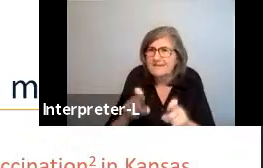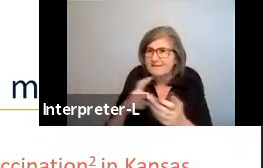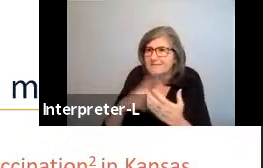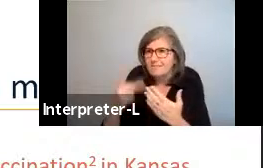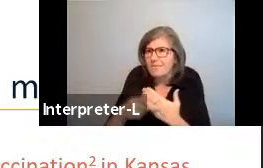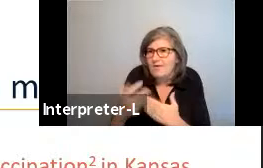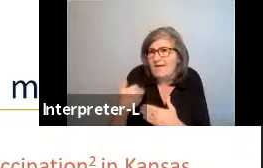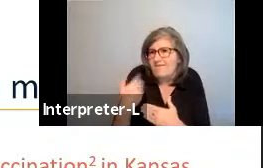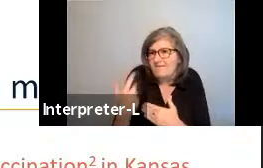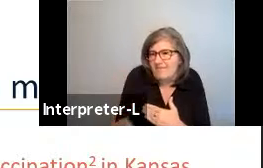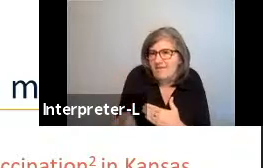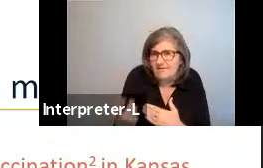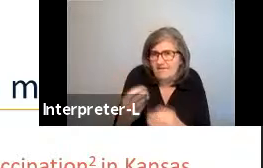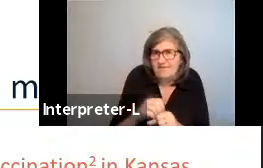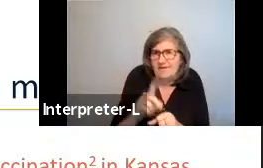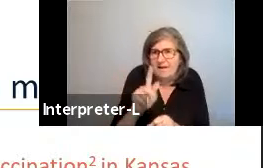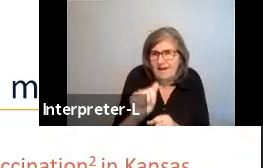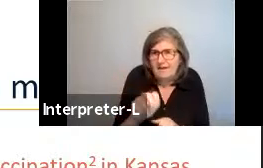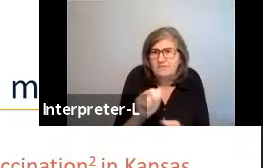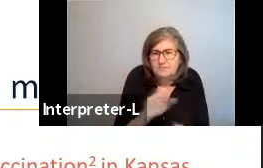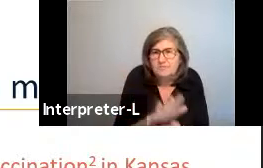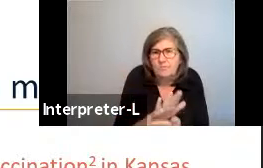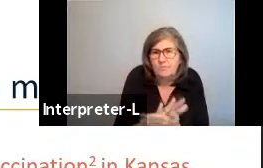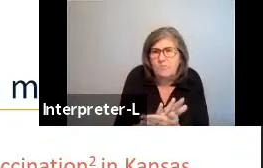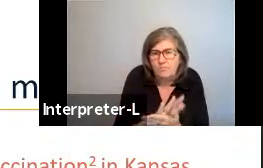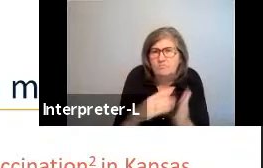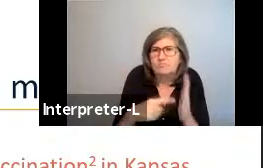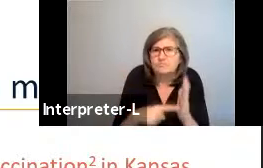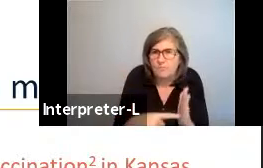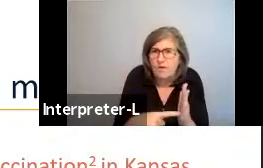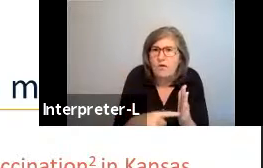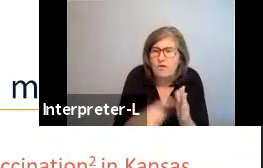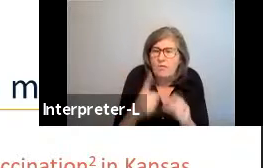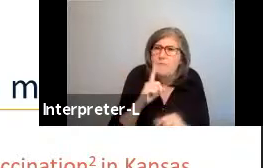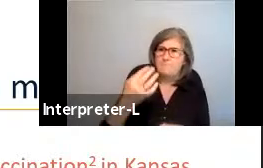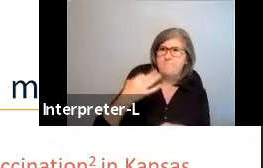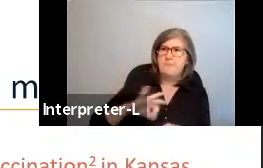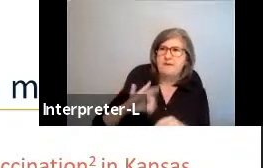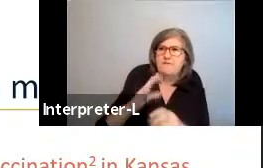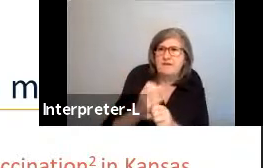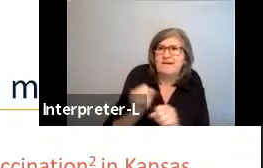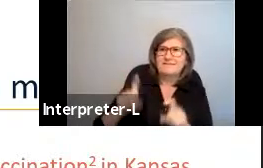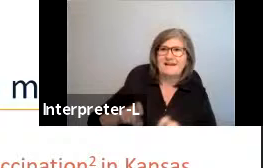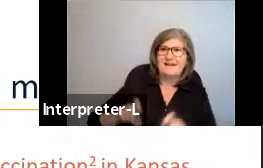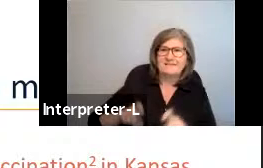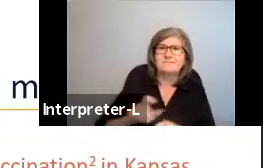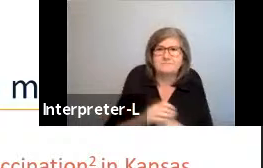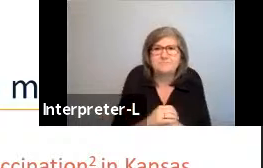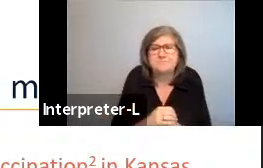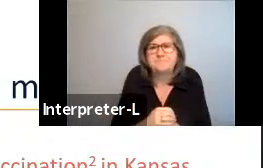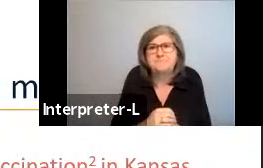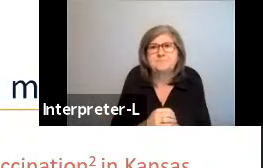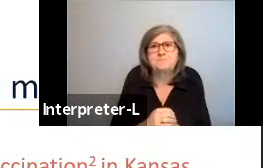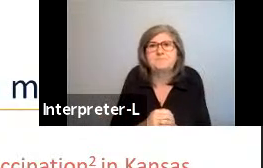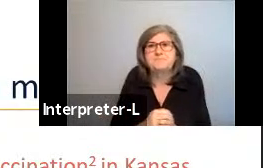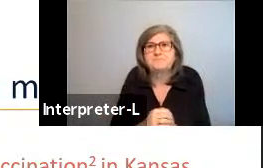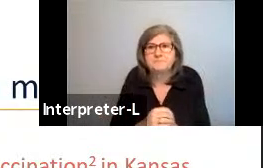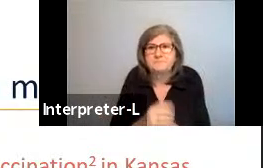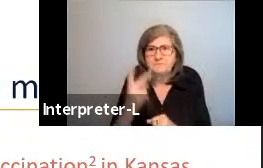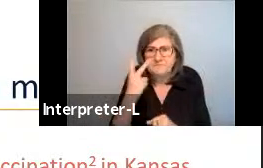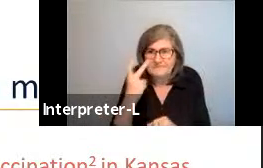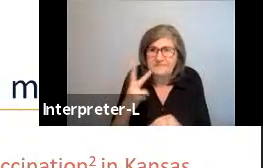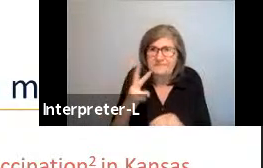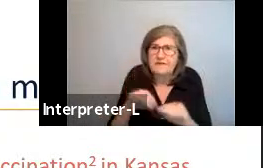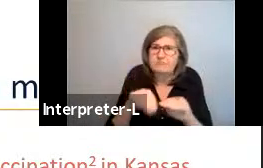being utilized in Kansas schools, I think are showing some real benefits. We'll talk about that more in a moment. We have seen a